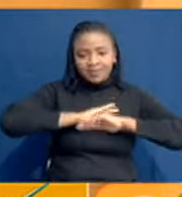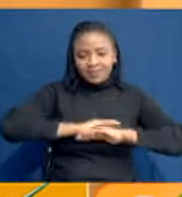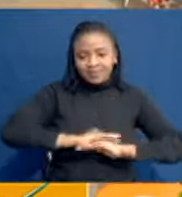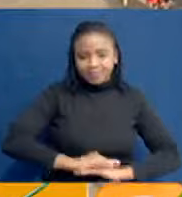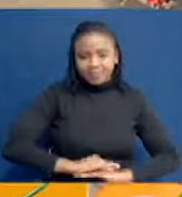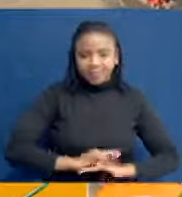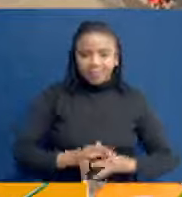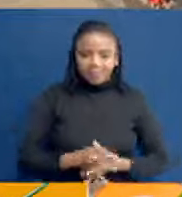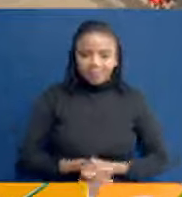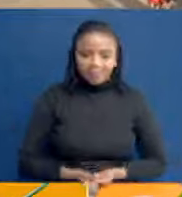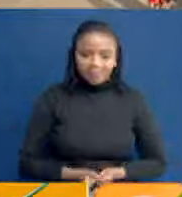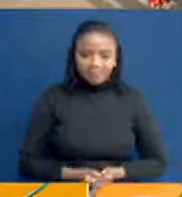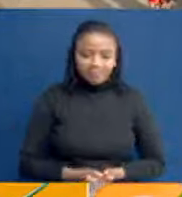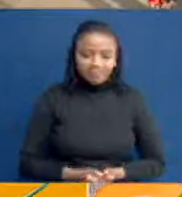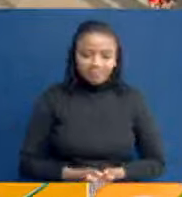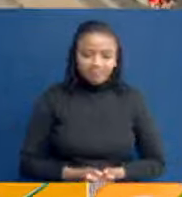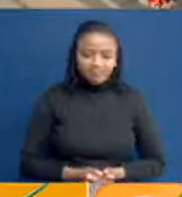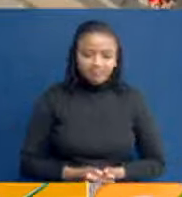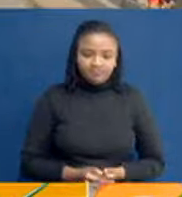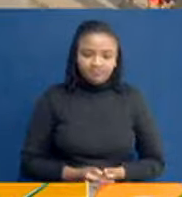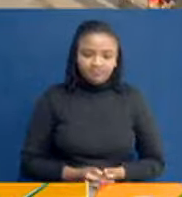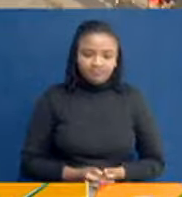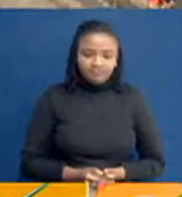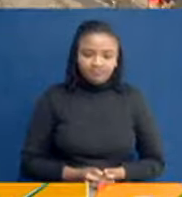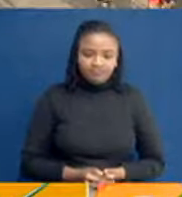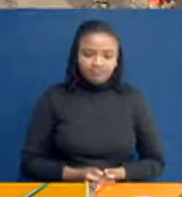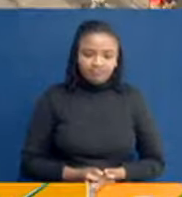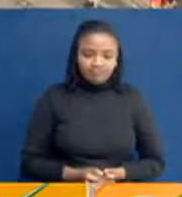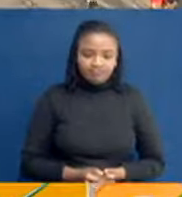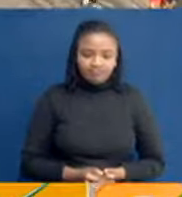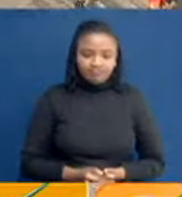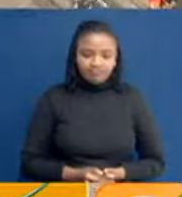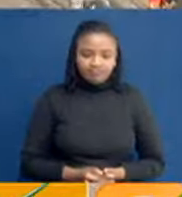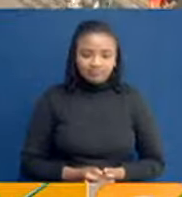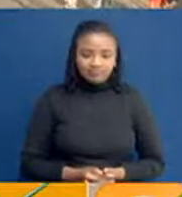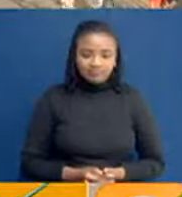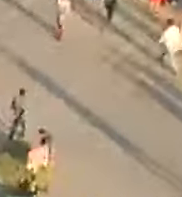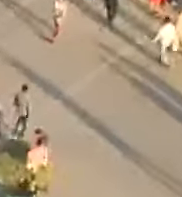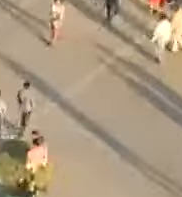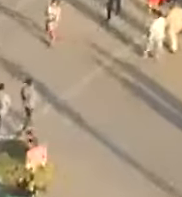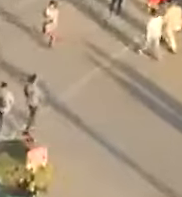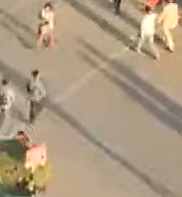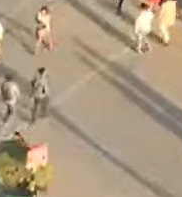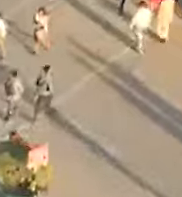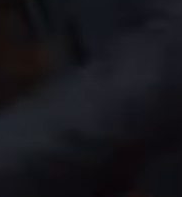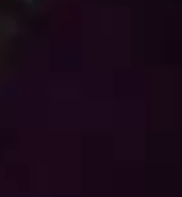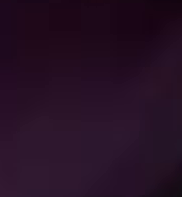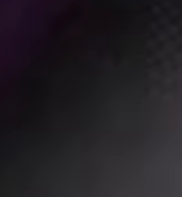times. Brenda Wanga, Citizen TV, Nairobi.